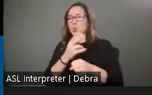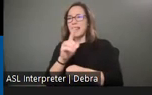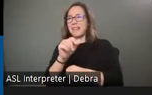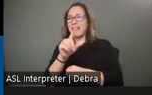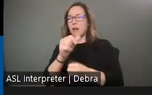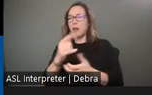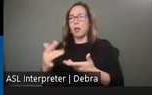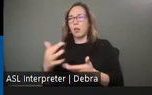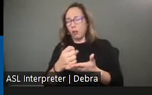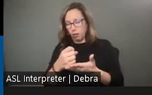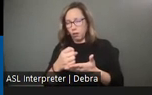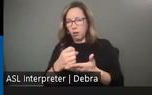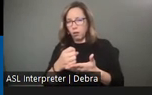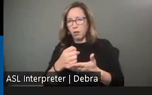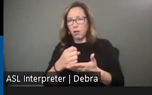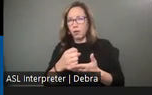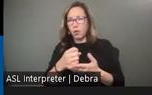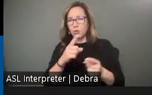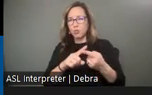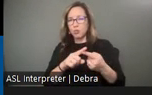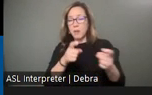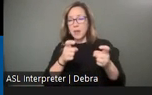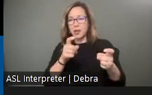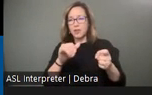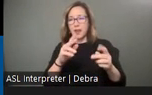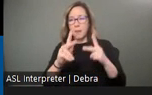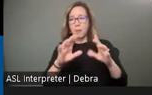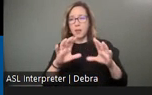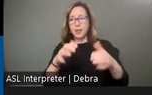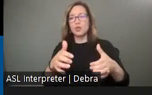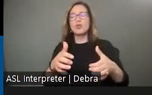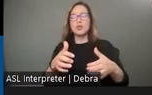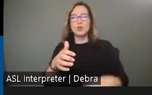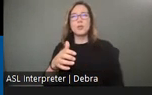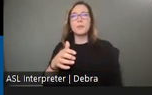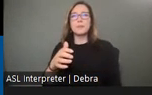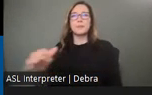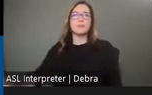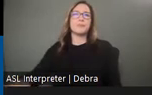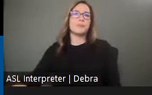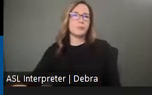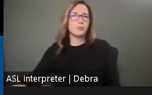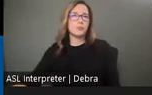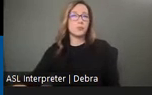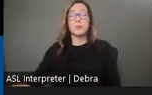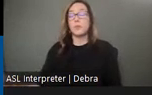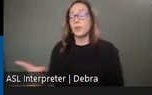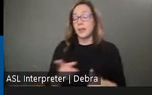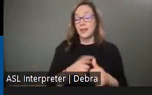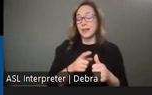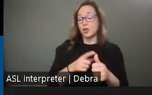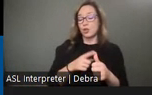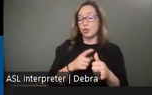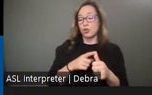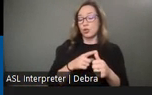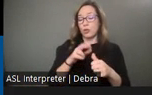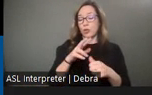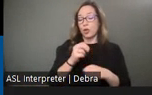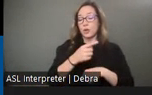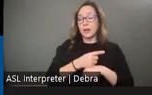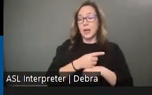in the memo, to manage the population. And what that means is, so you have an initial 30 days to operate non-congregate sheltering when you